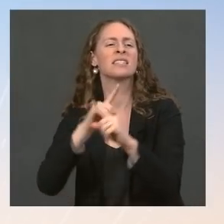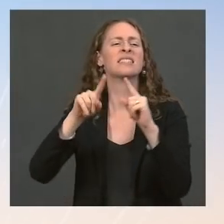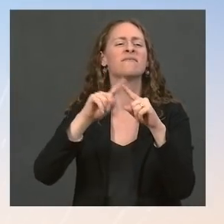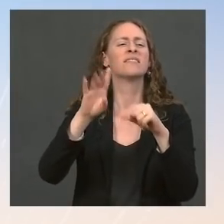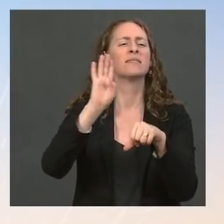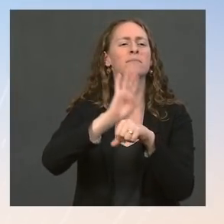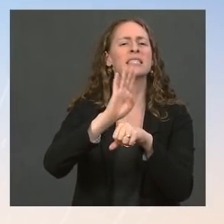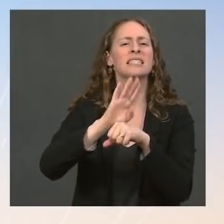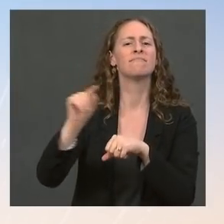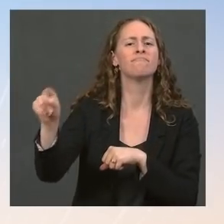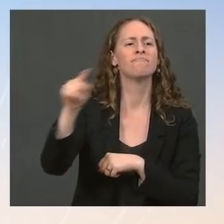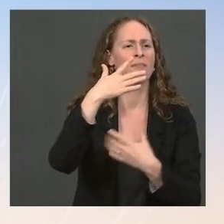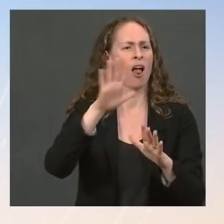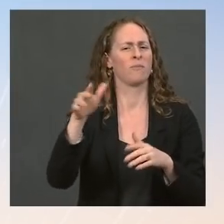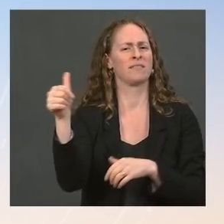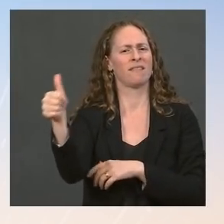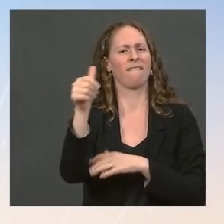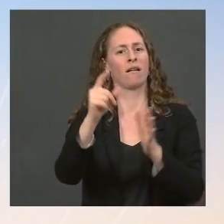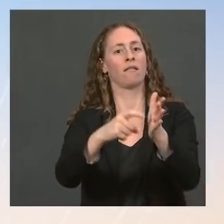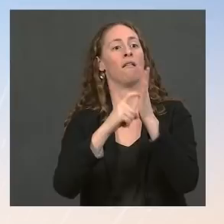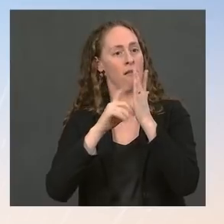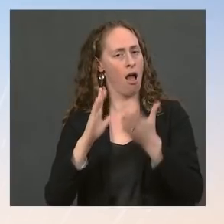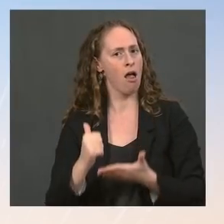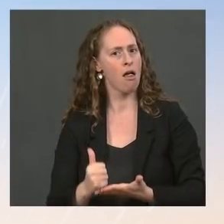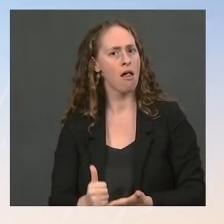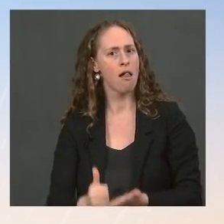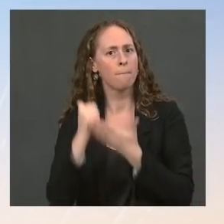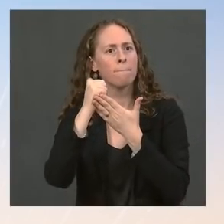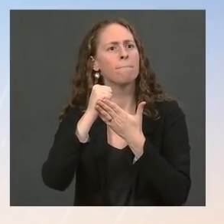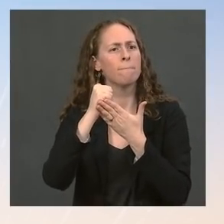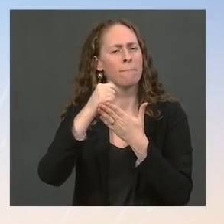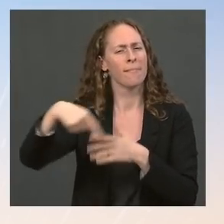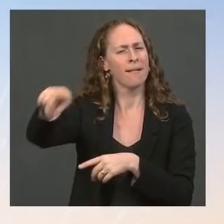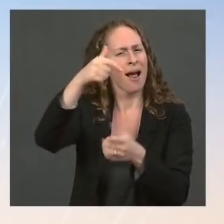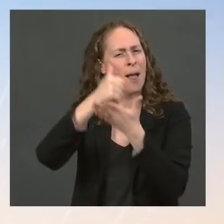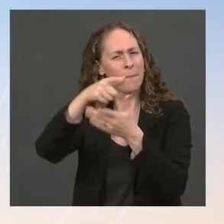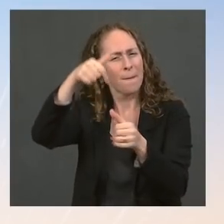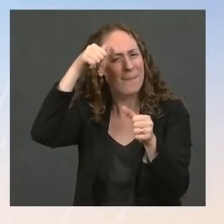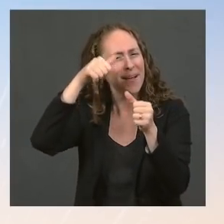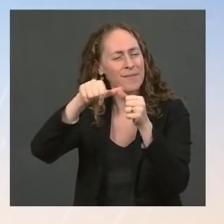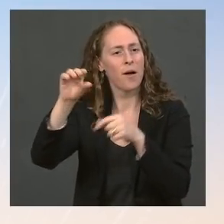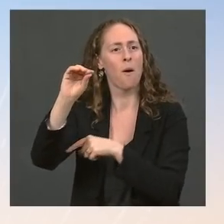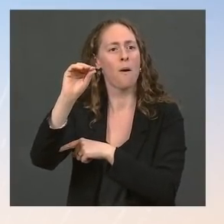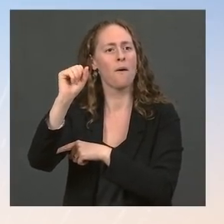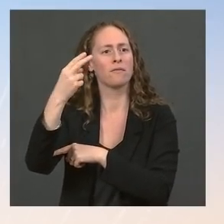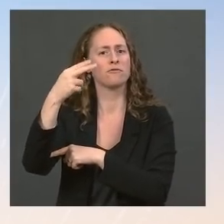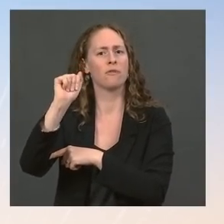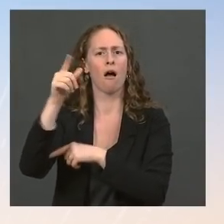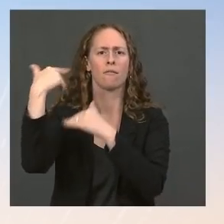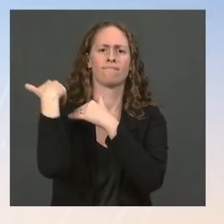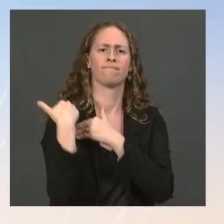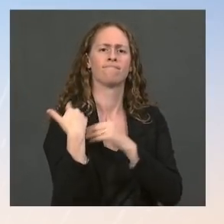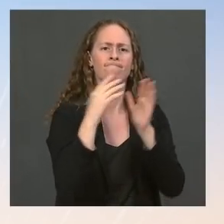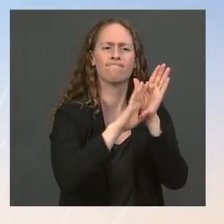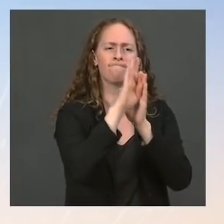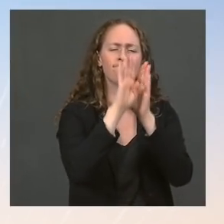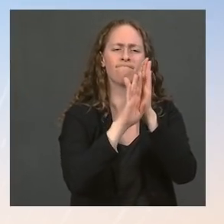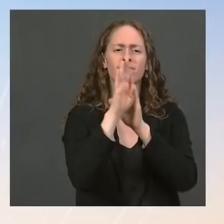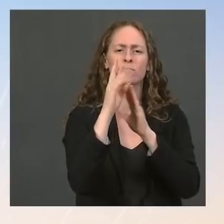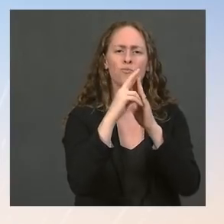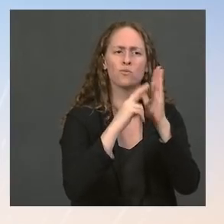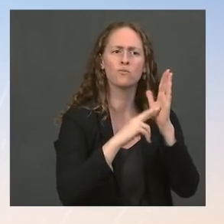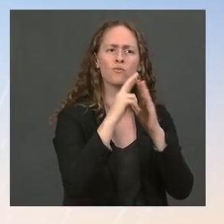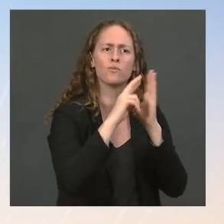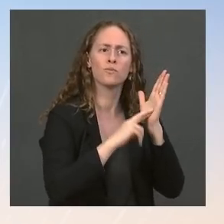place, are working. So I'd remind you that the OSHA requirements, or the OSHA regulations, which we hope to see more, have